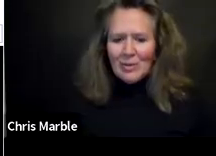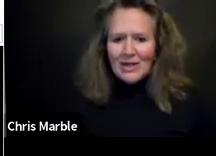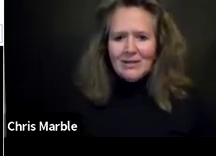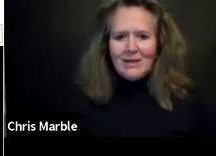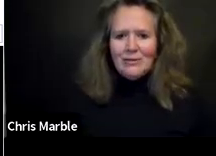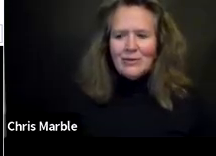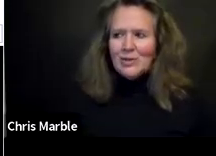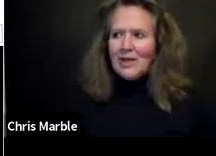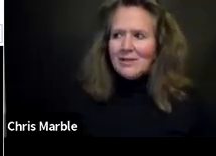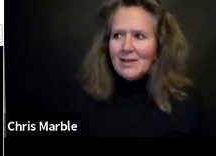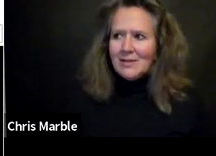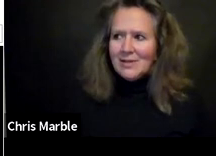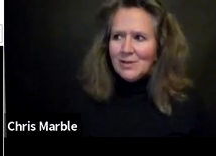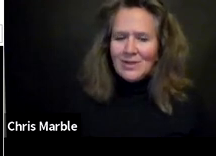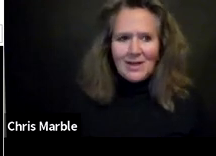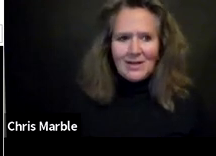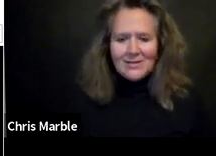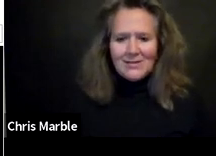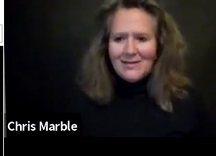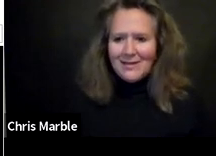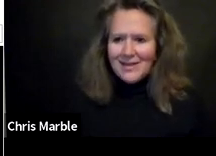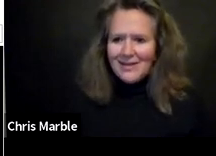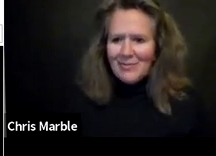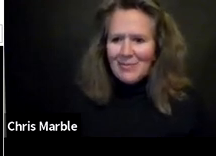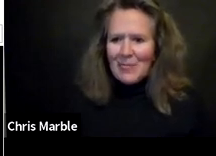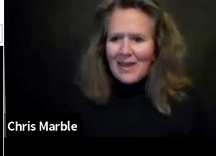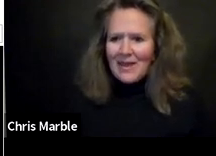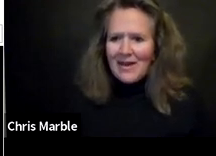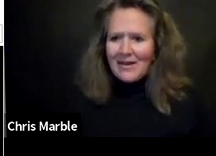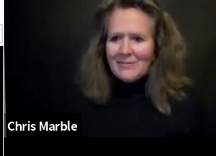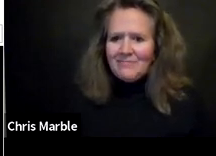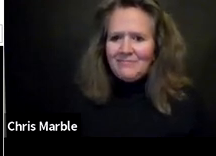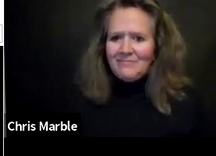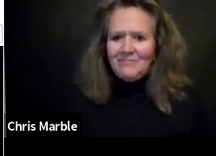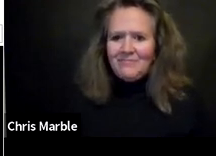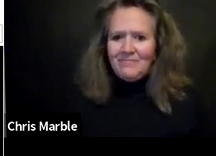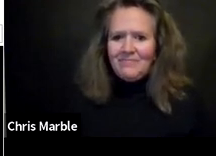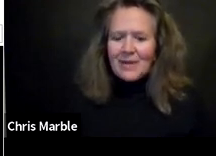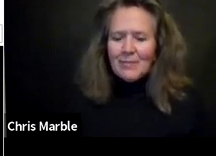Okay. Thank you, Wendy. Hello, everybody. Thank you for joining us on this snowy day, as Danielle said.